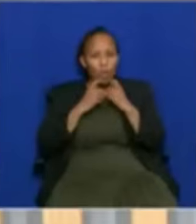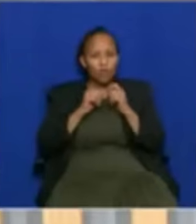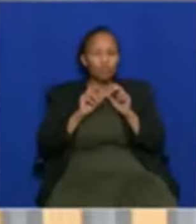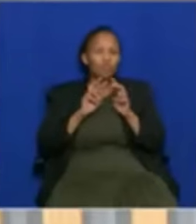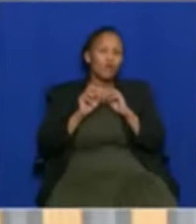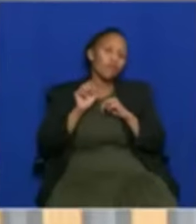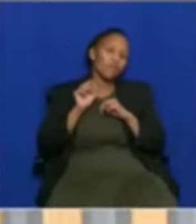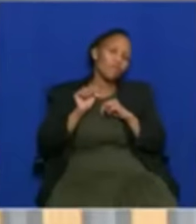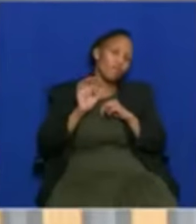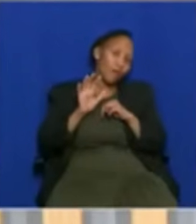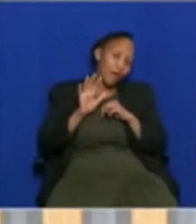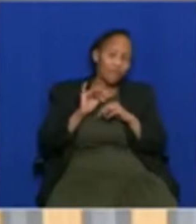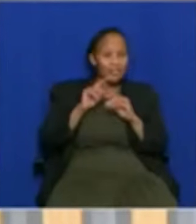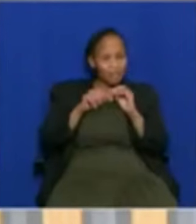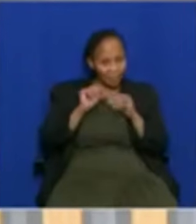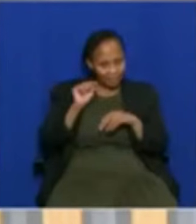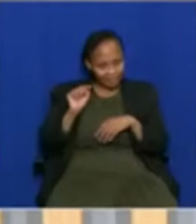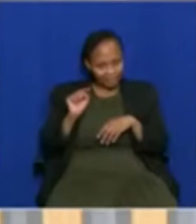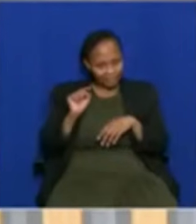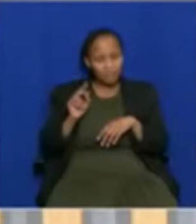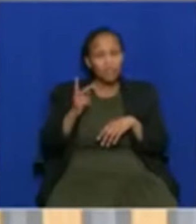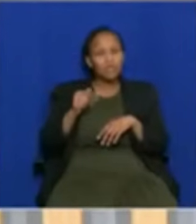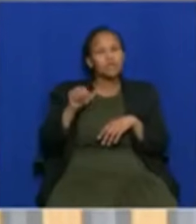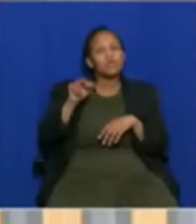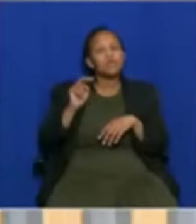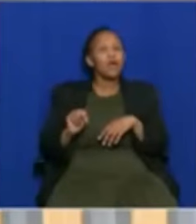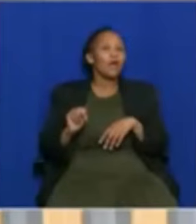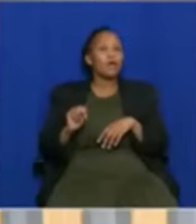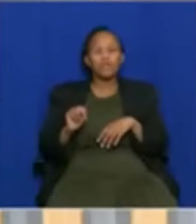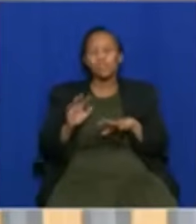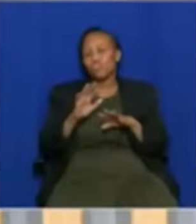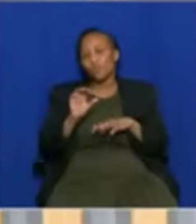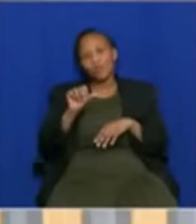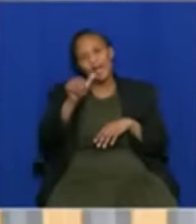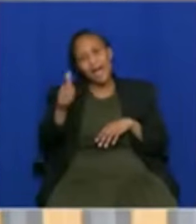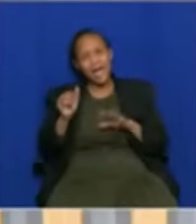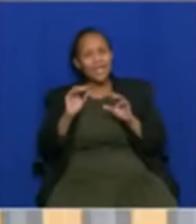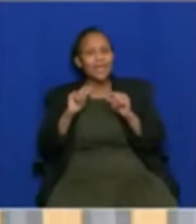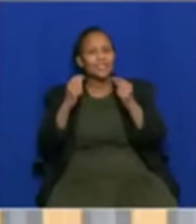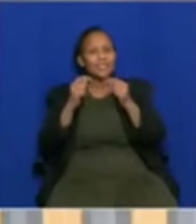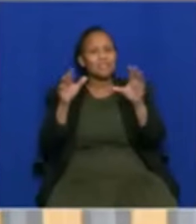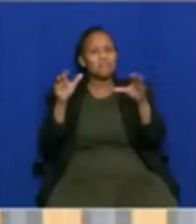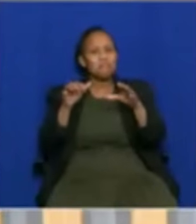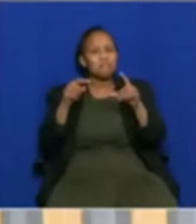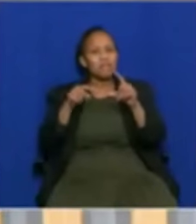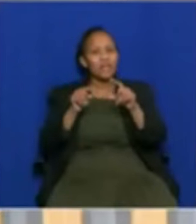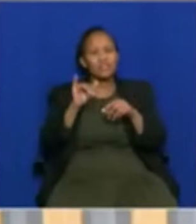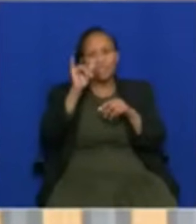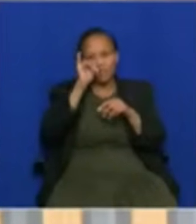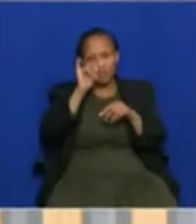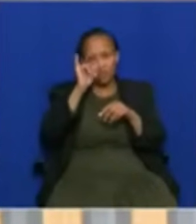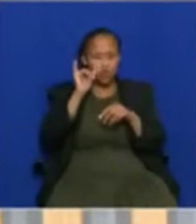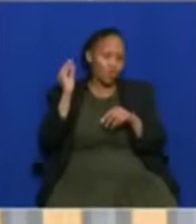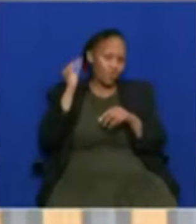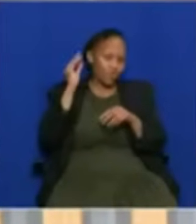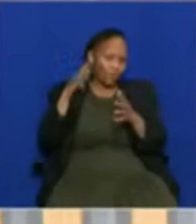and not any other crime intelligence officer that could have been part of the panel. What do you say to